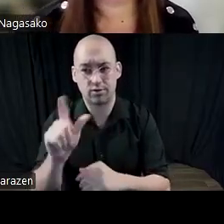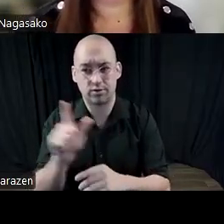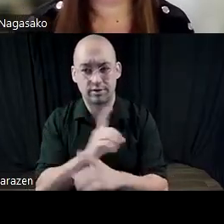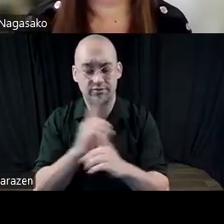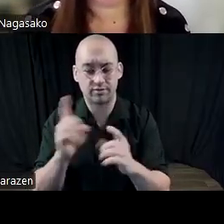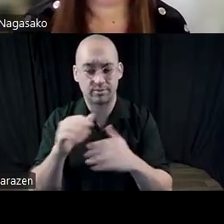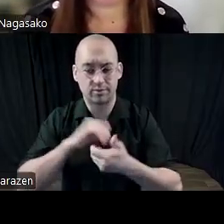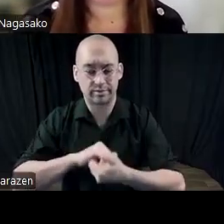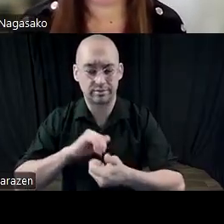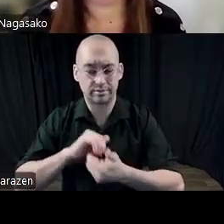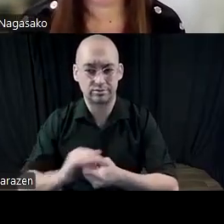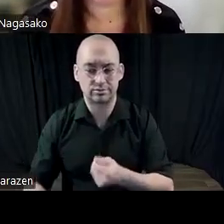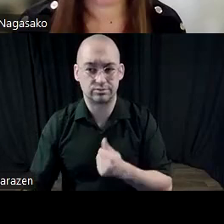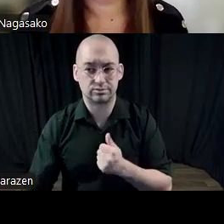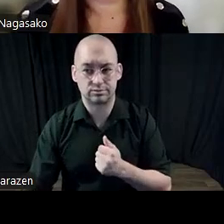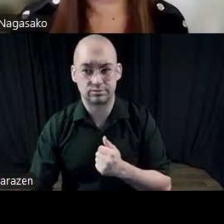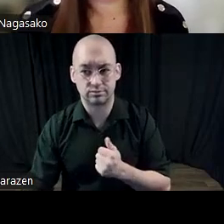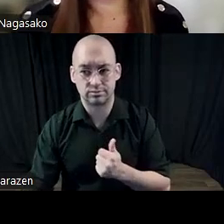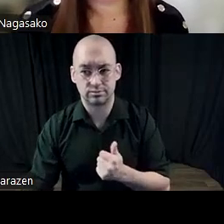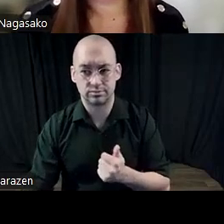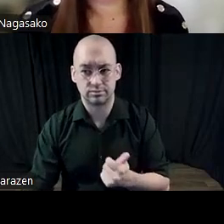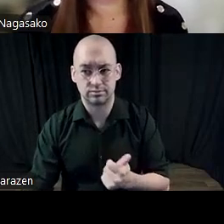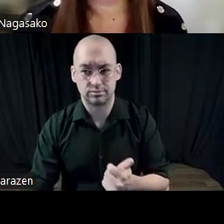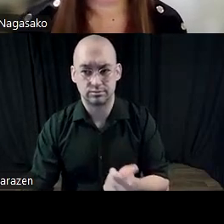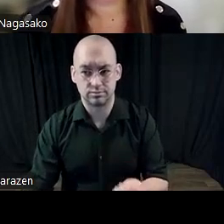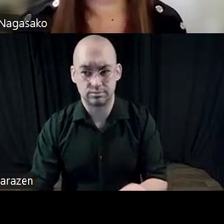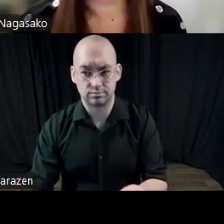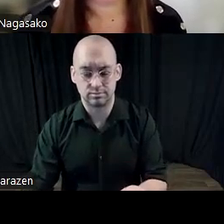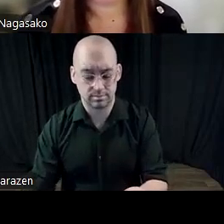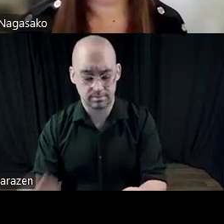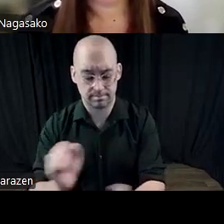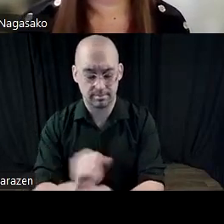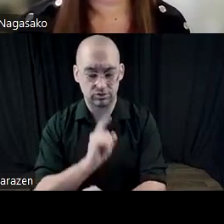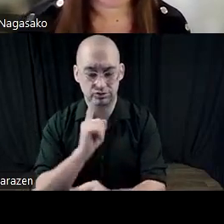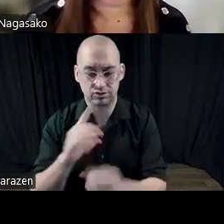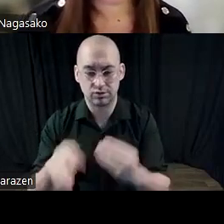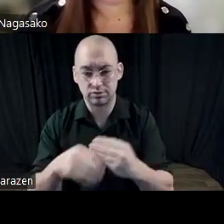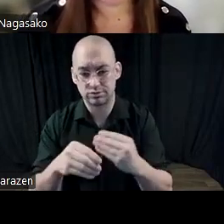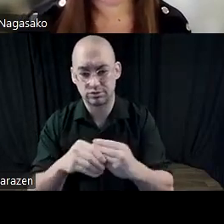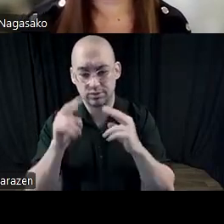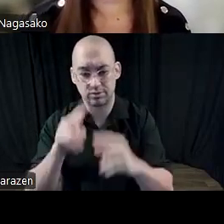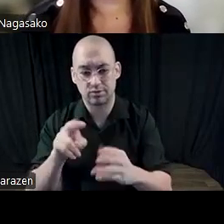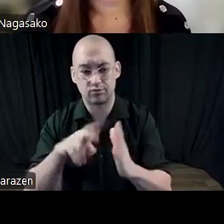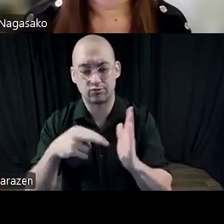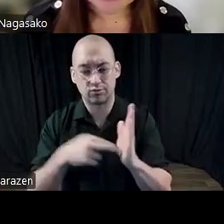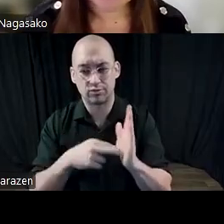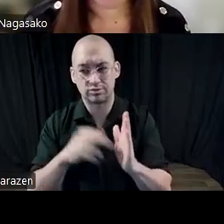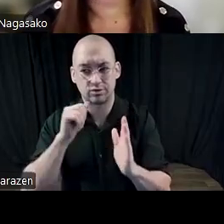as noted kind of in our discussion previously, making sure we're also looking at the role of adults,